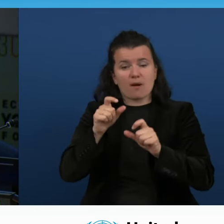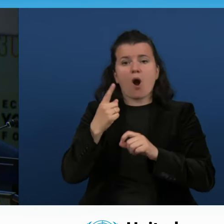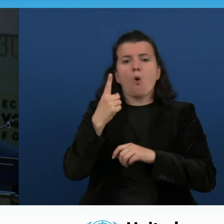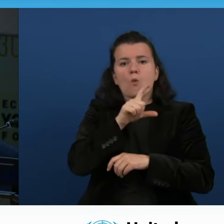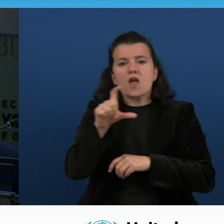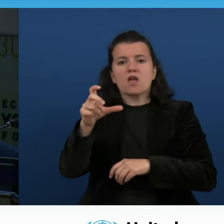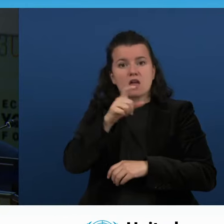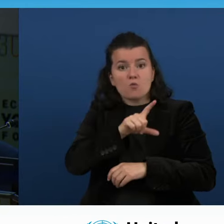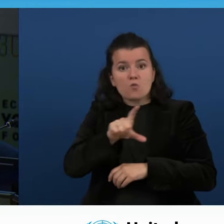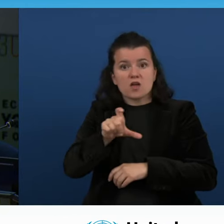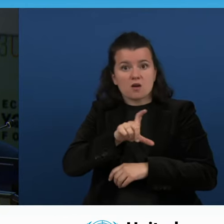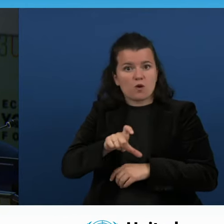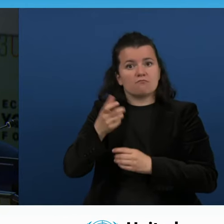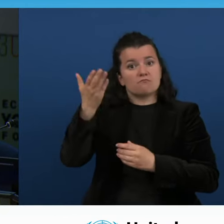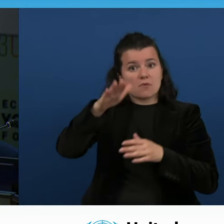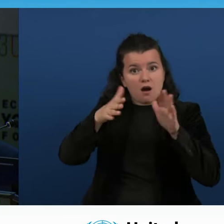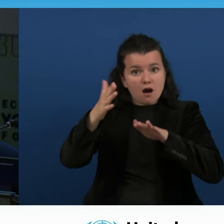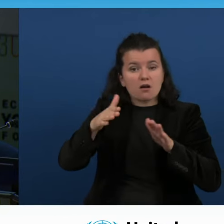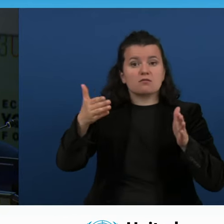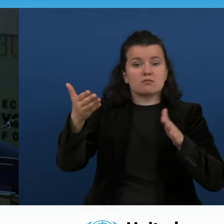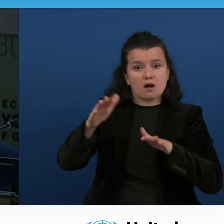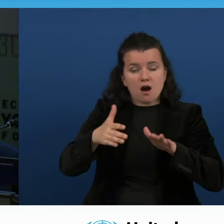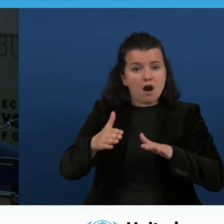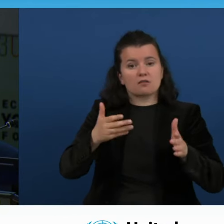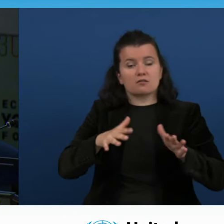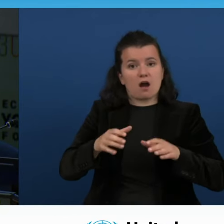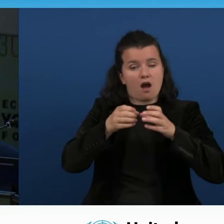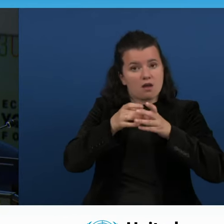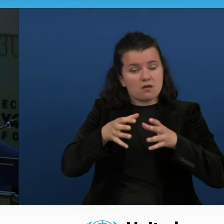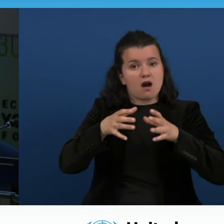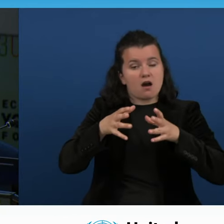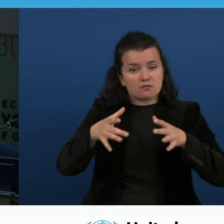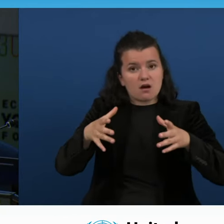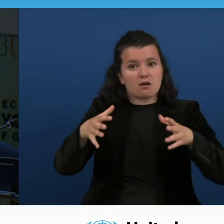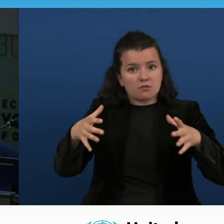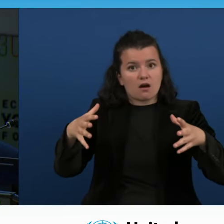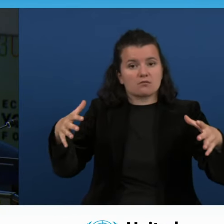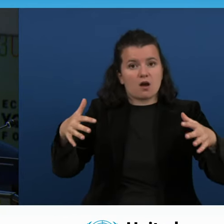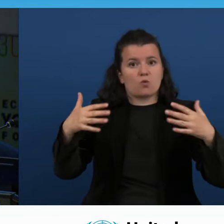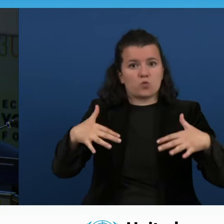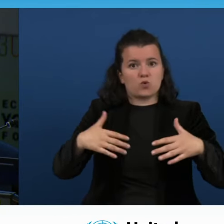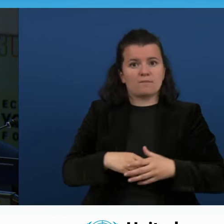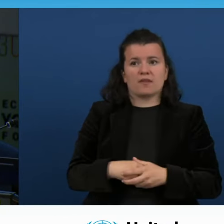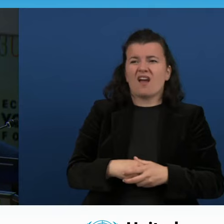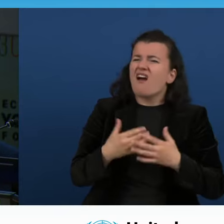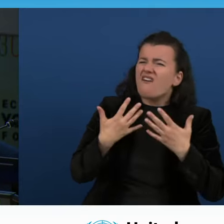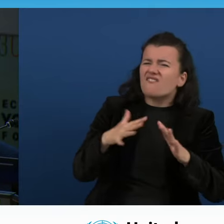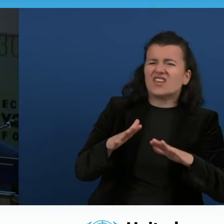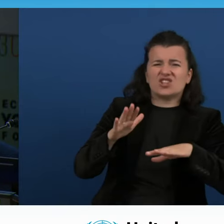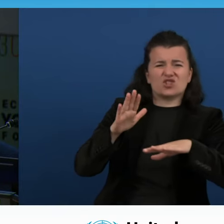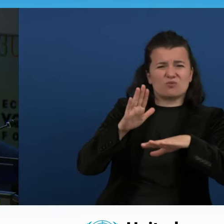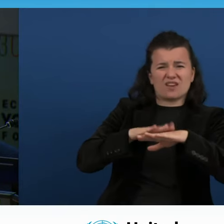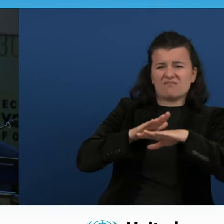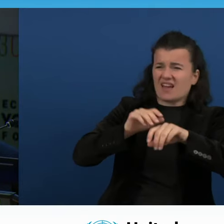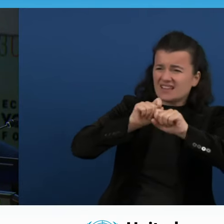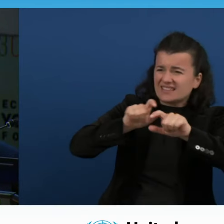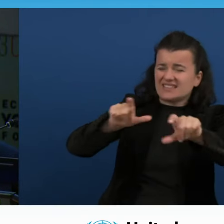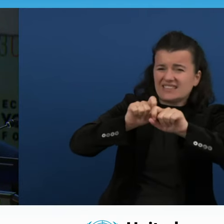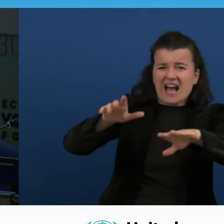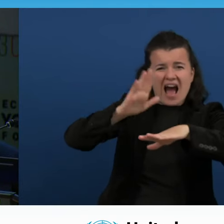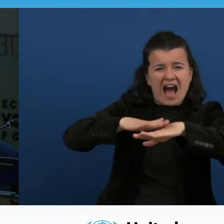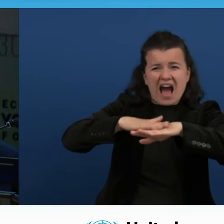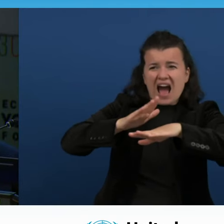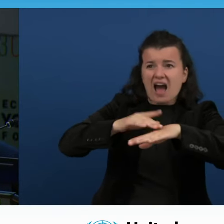infrastructure, setting up early warning systems, and emergency plans that are climate adapted, but